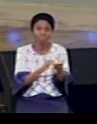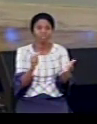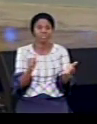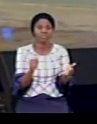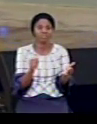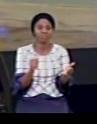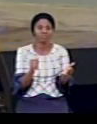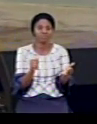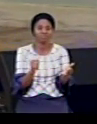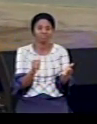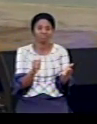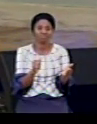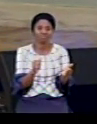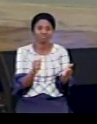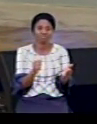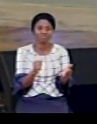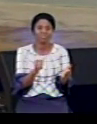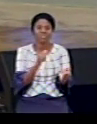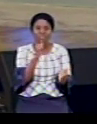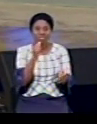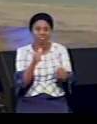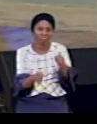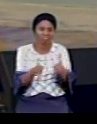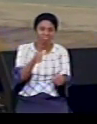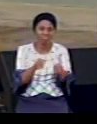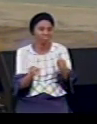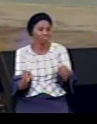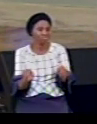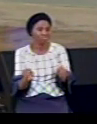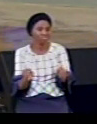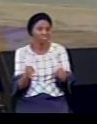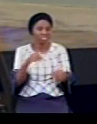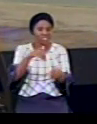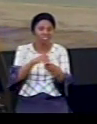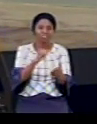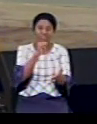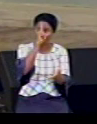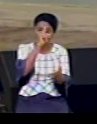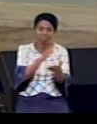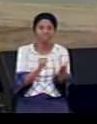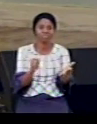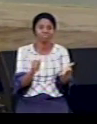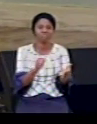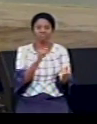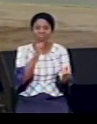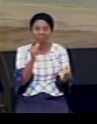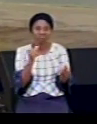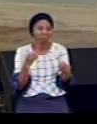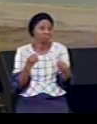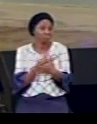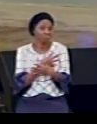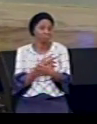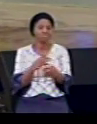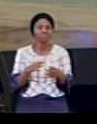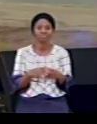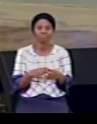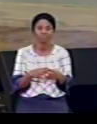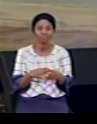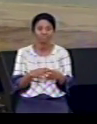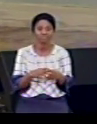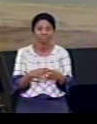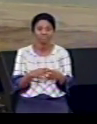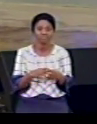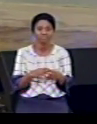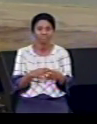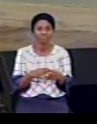unbelief. Not staggering in unbelief, not shaking. Look at